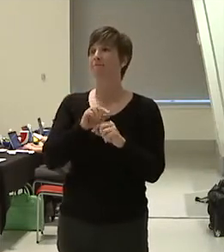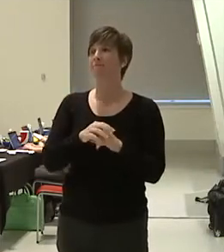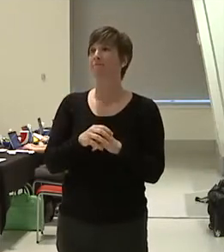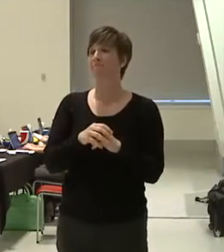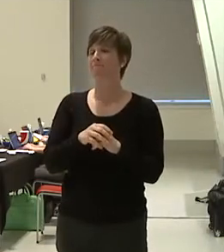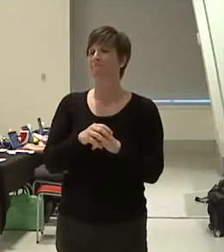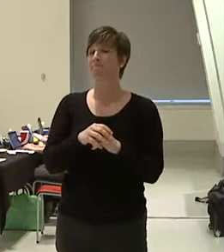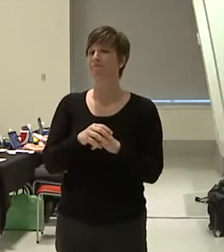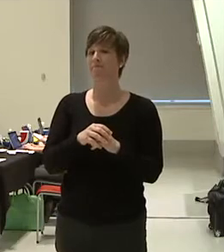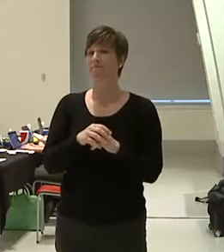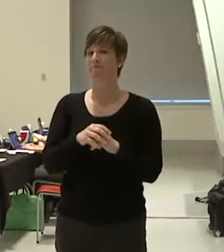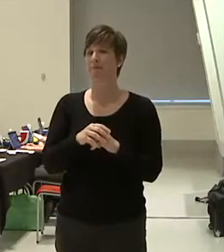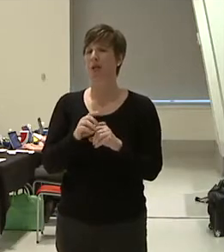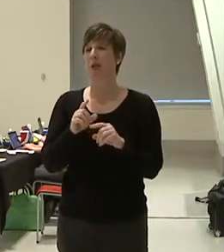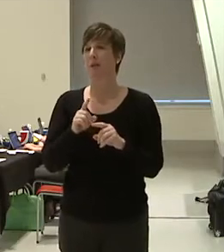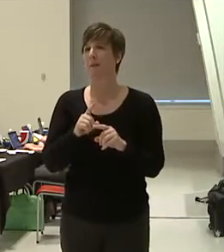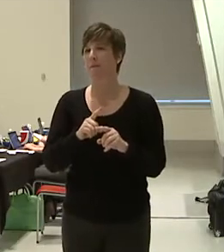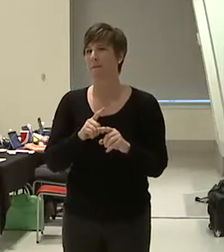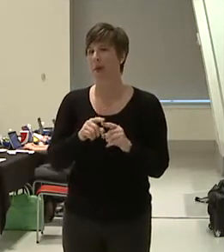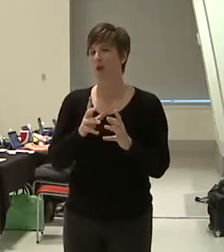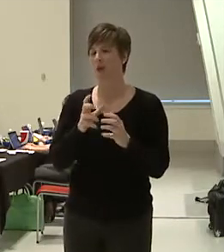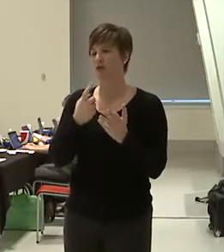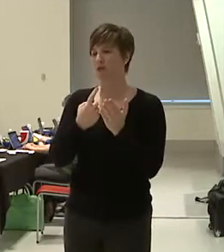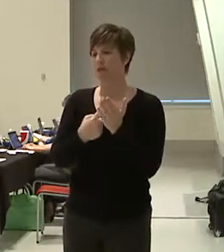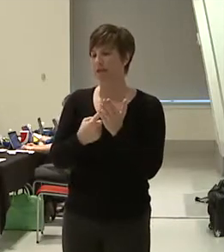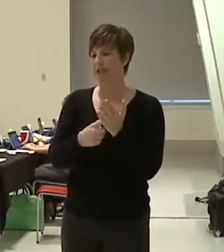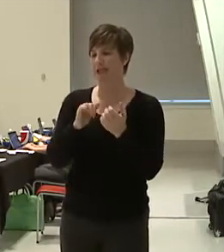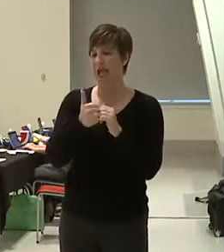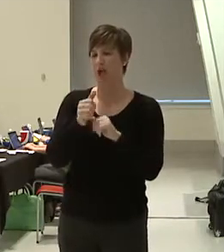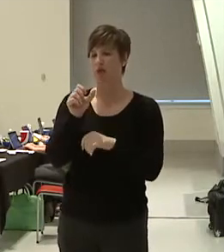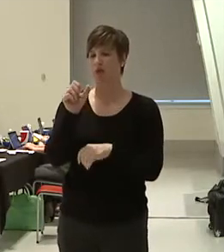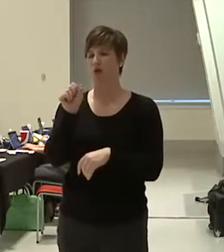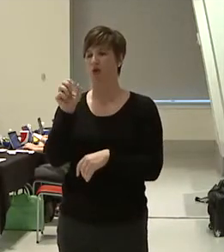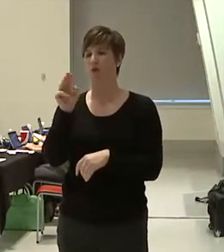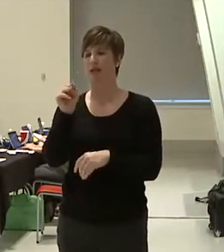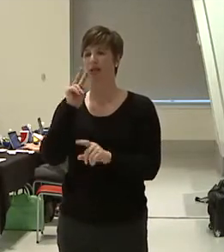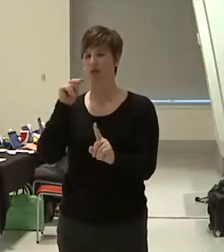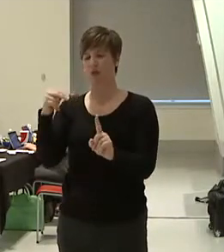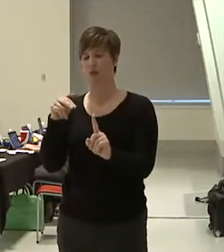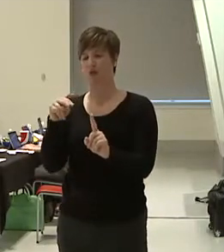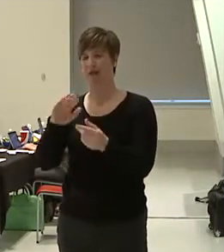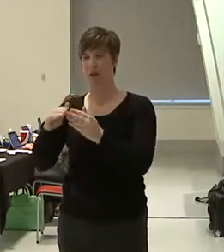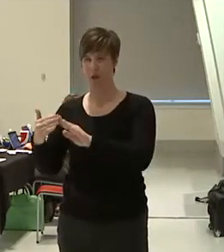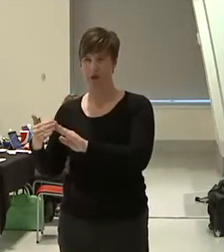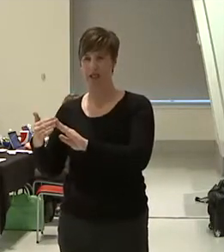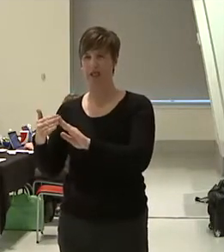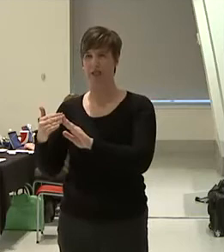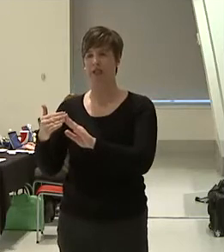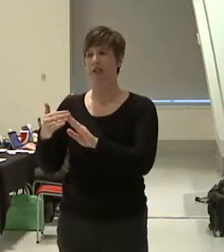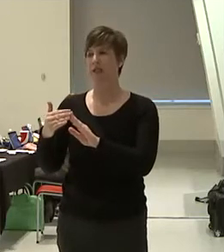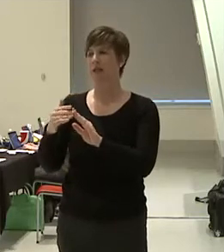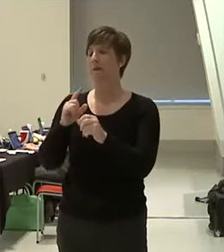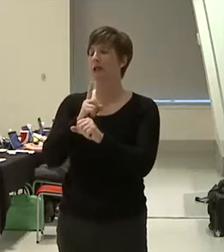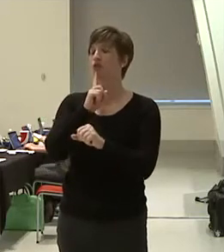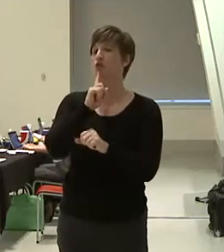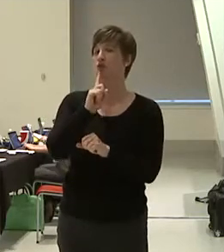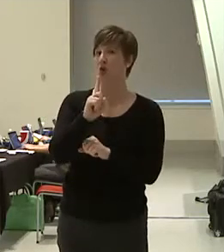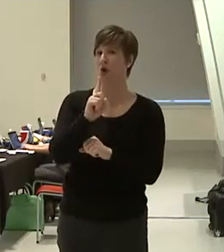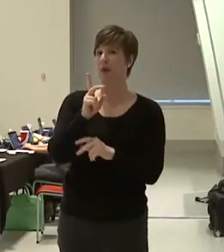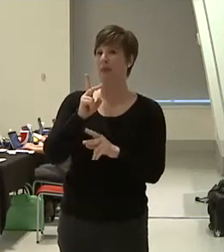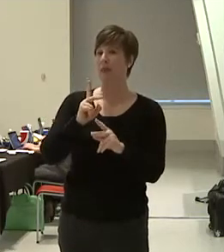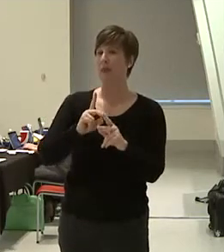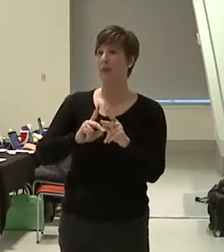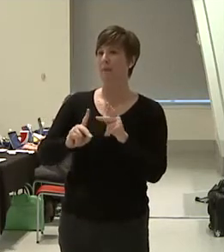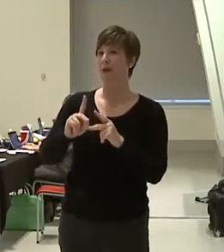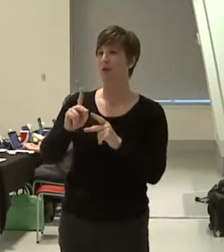are beholden to discuss how social media activity is observed in communities, and ensuring that people, while there is